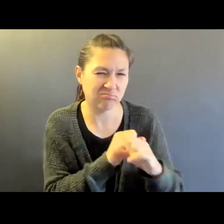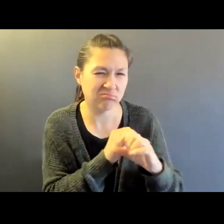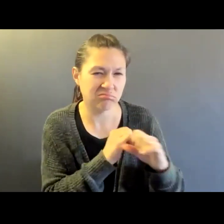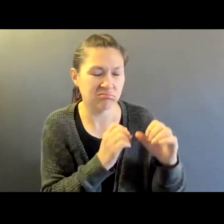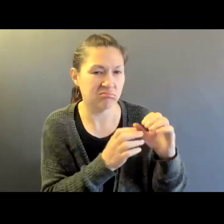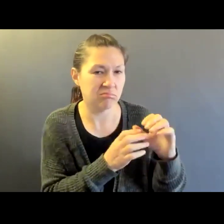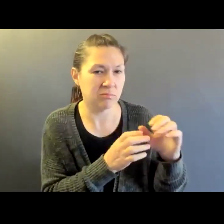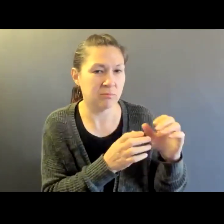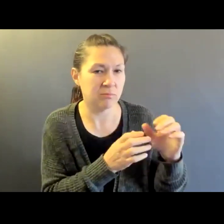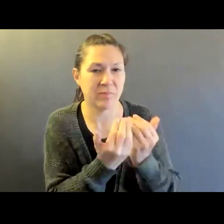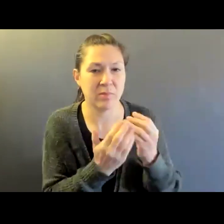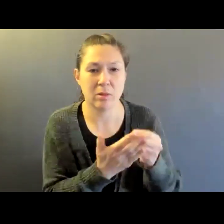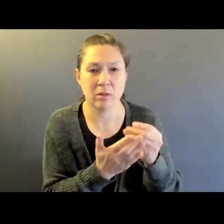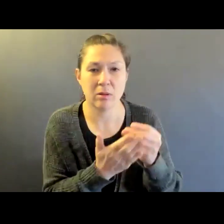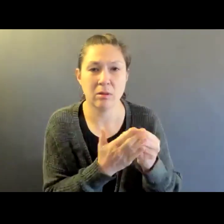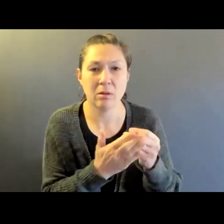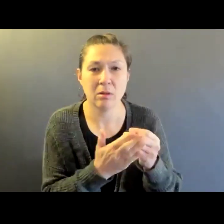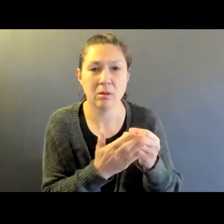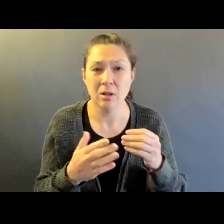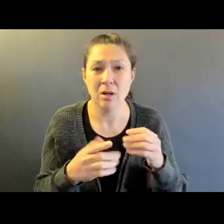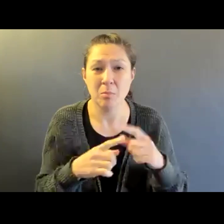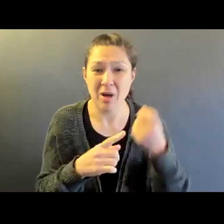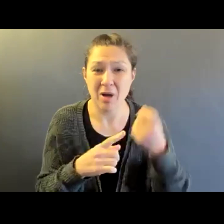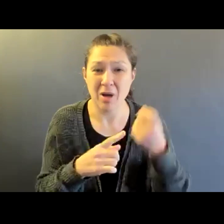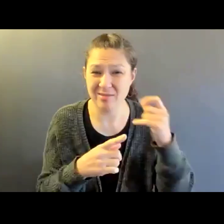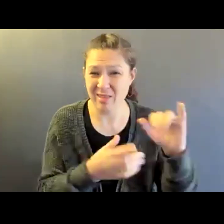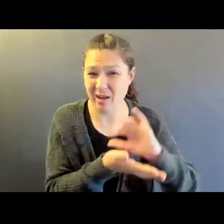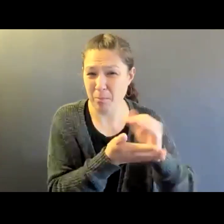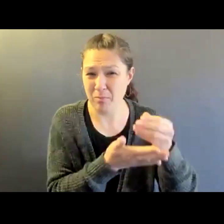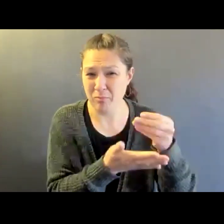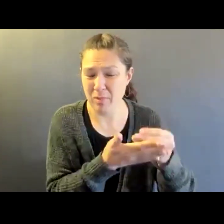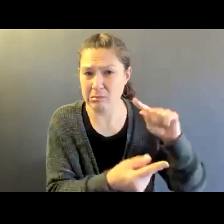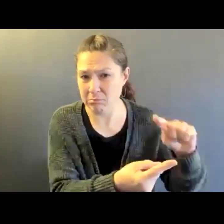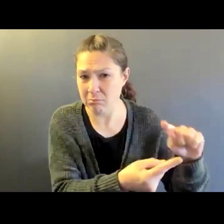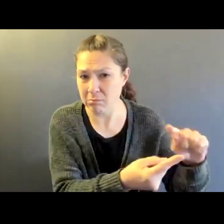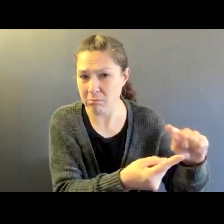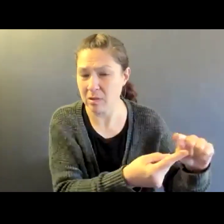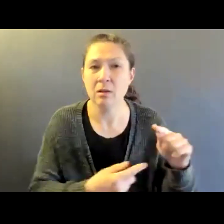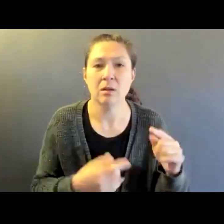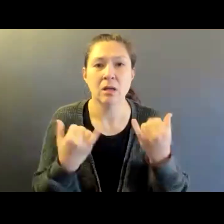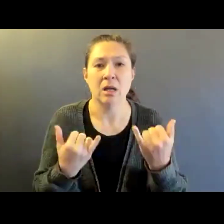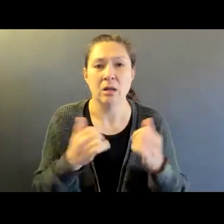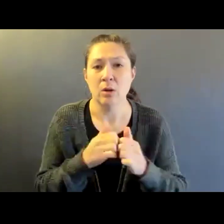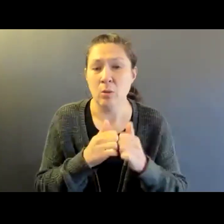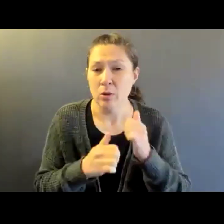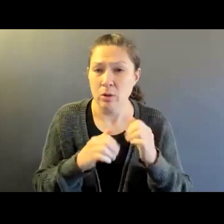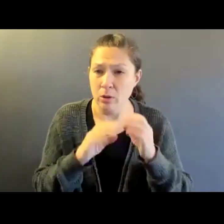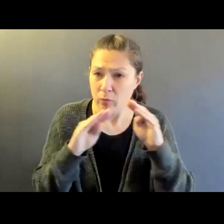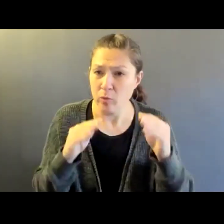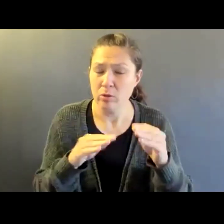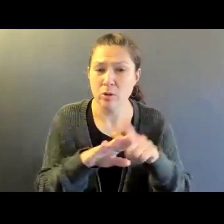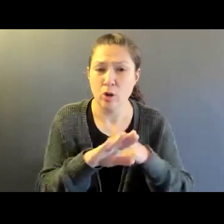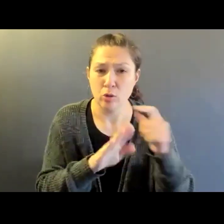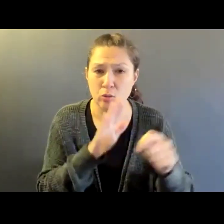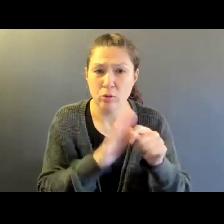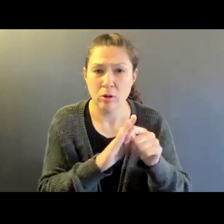smaller pot of money that we're working with. So primarily now our focus long-term is looking